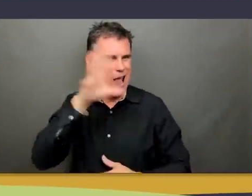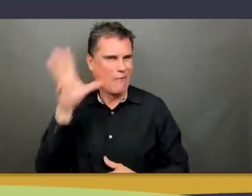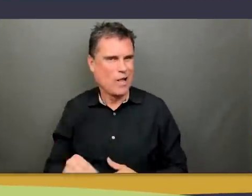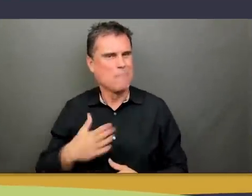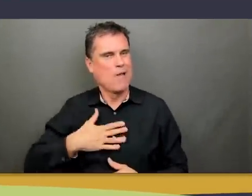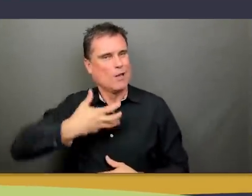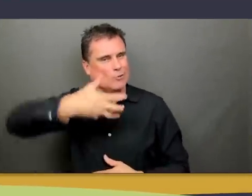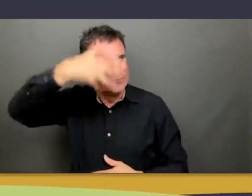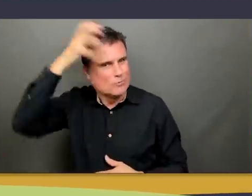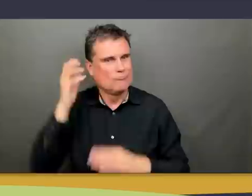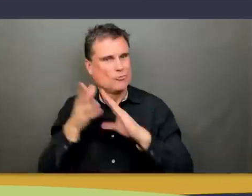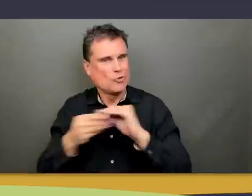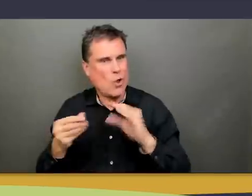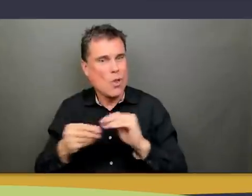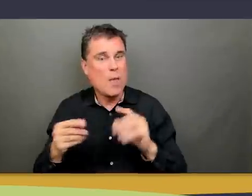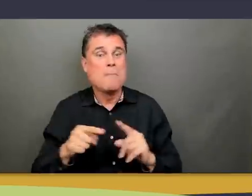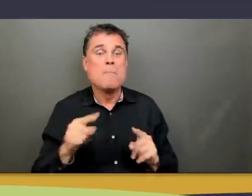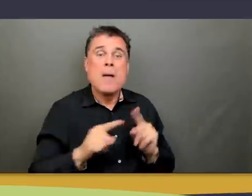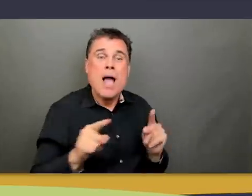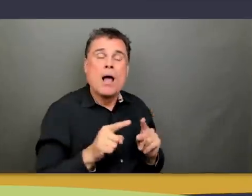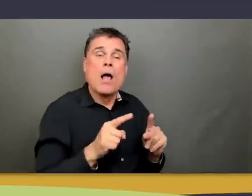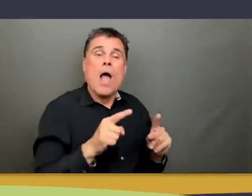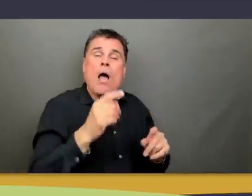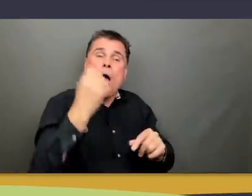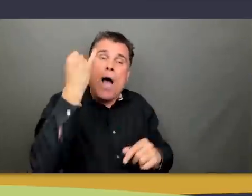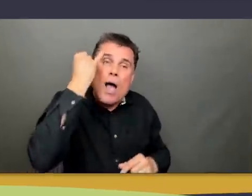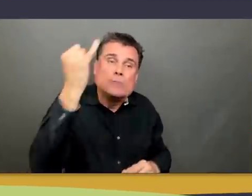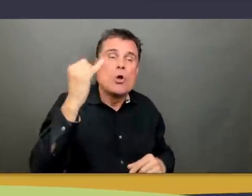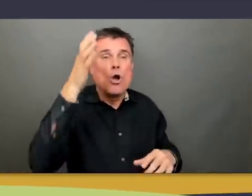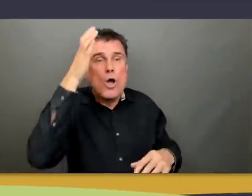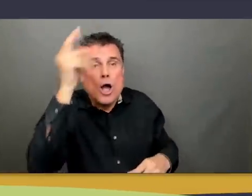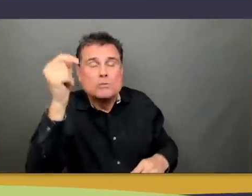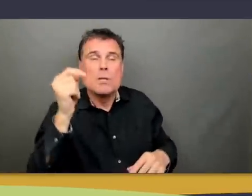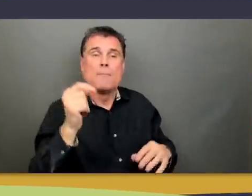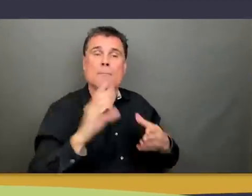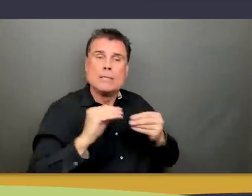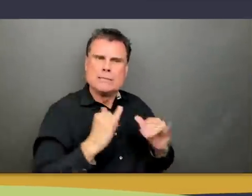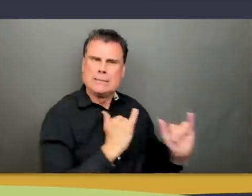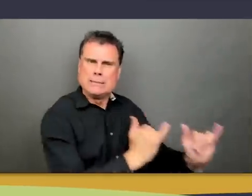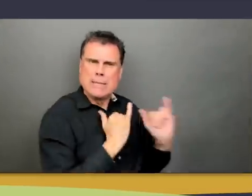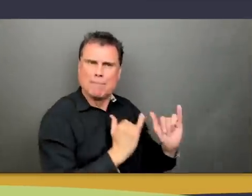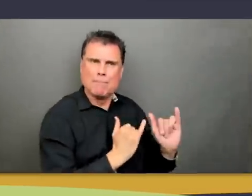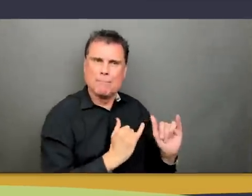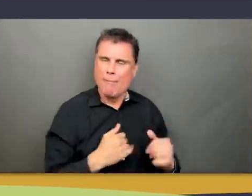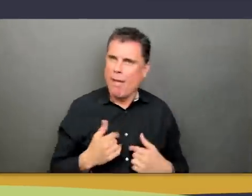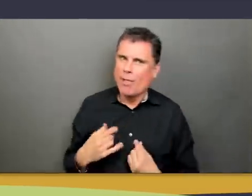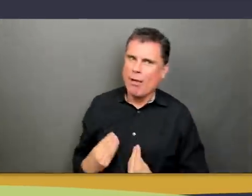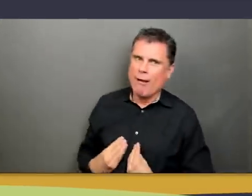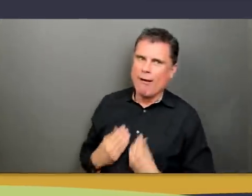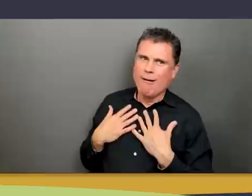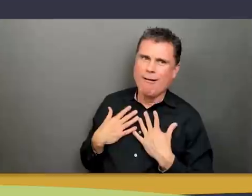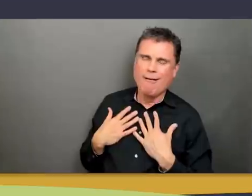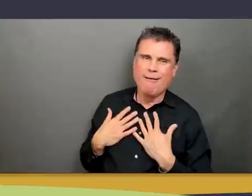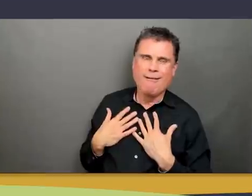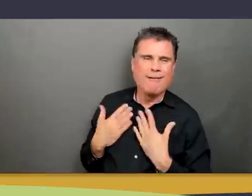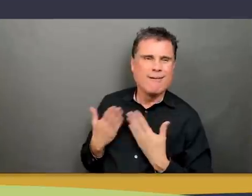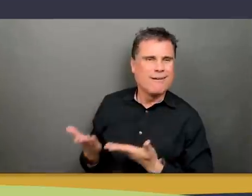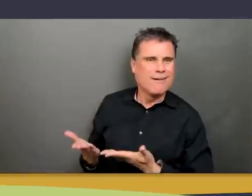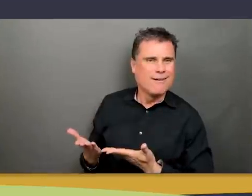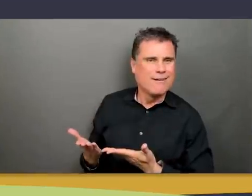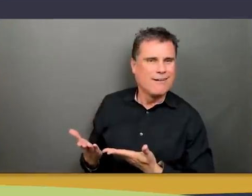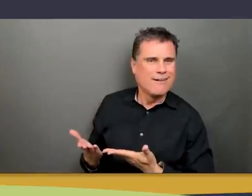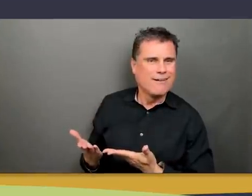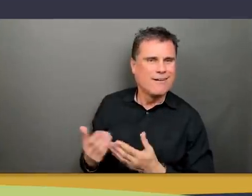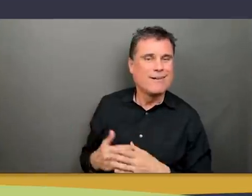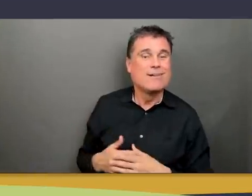you know, you made my heart and my spirit strong to do the good things that you do. Continue to do the good things. You deserve